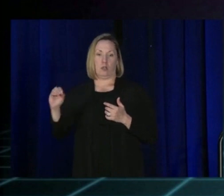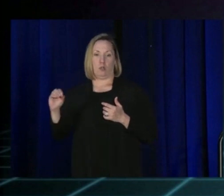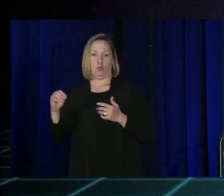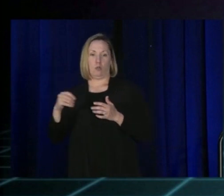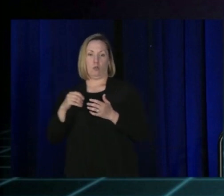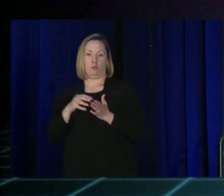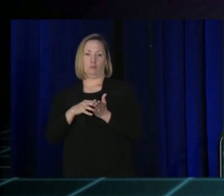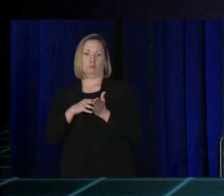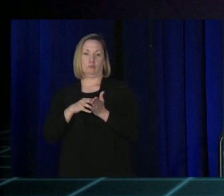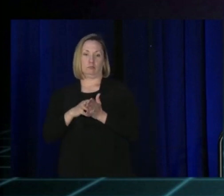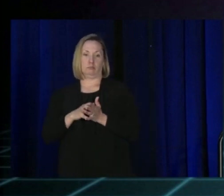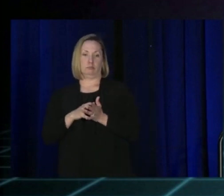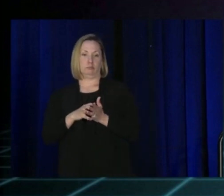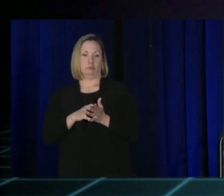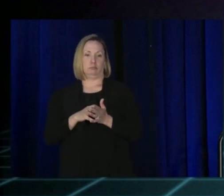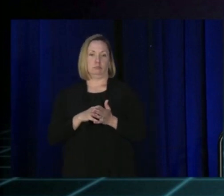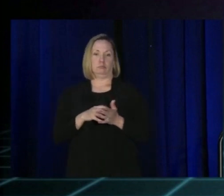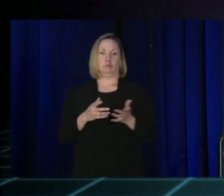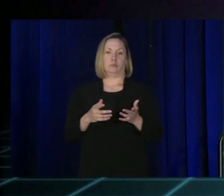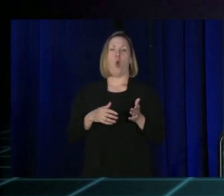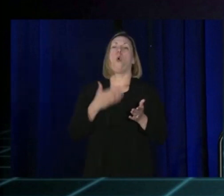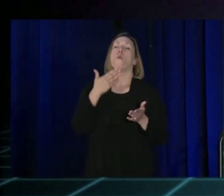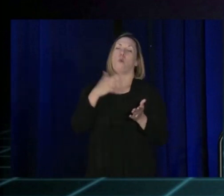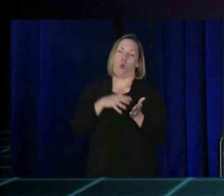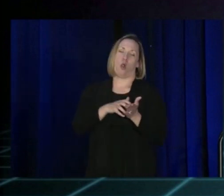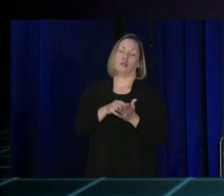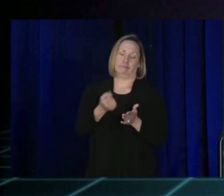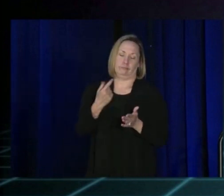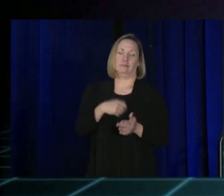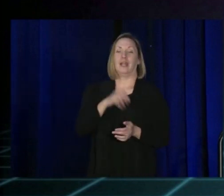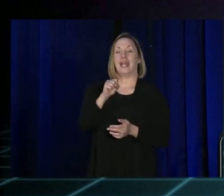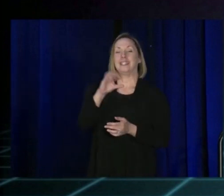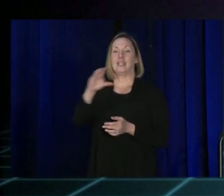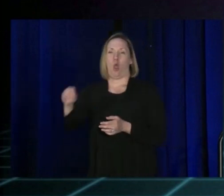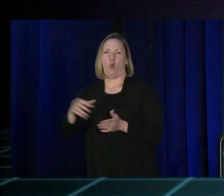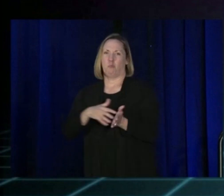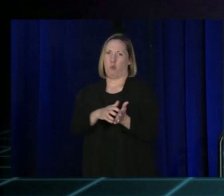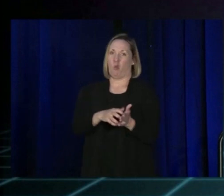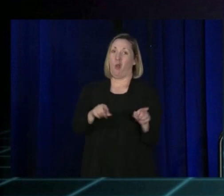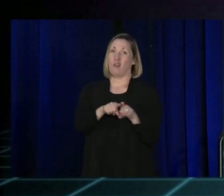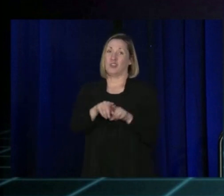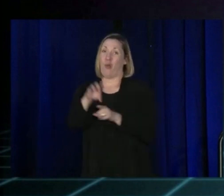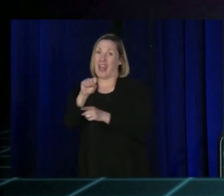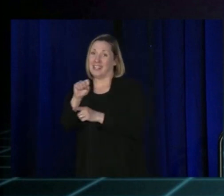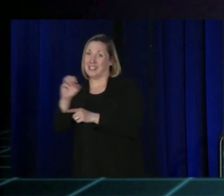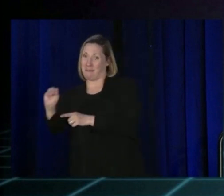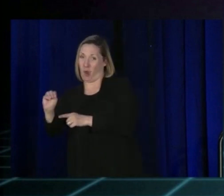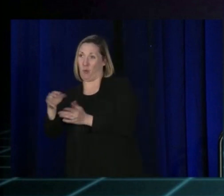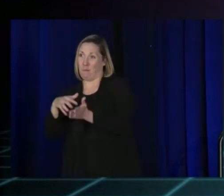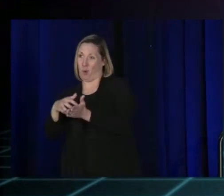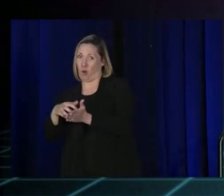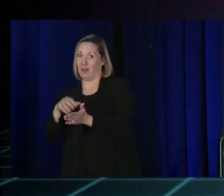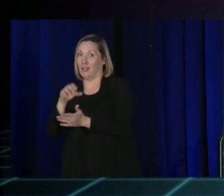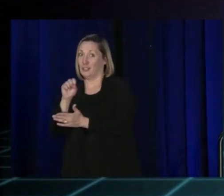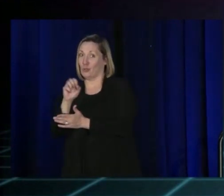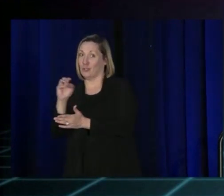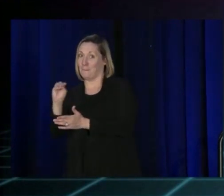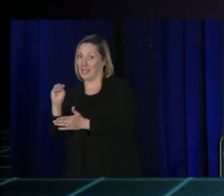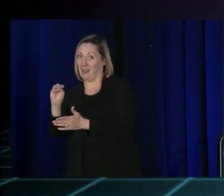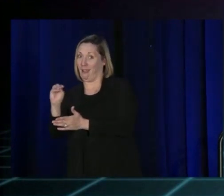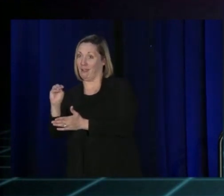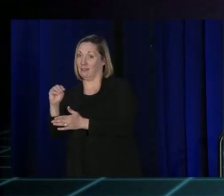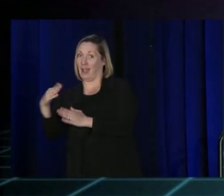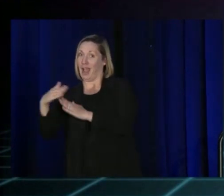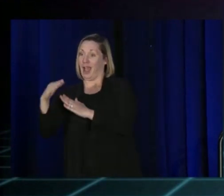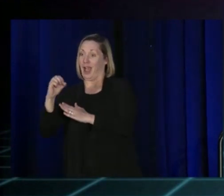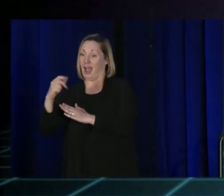in addition to SEO being poor, there's also SMO being poor, and that's social media optimization, where if you